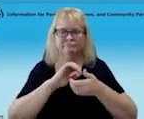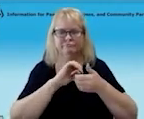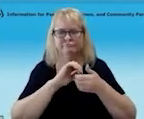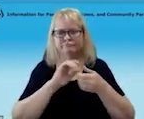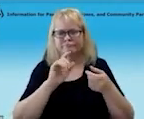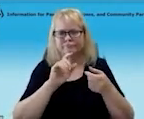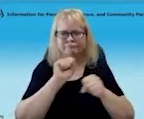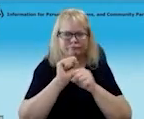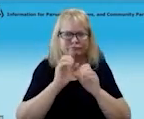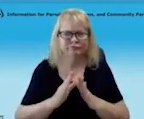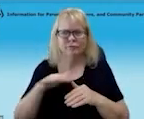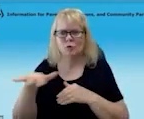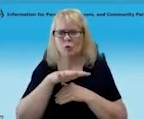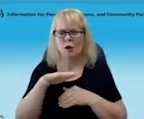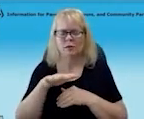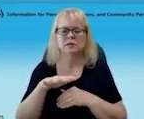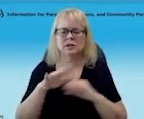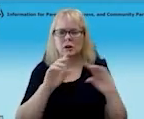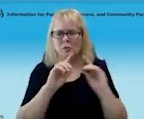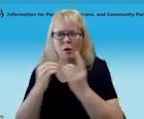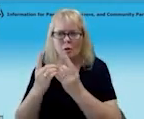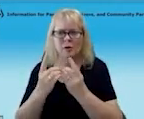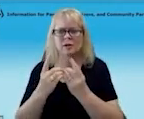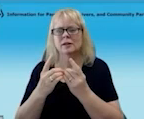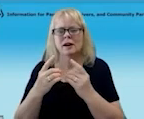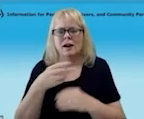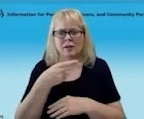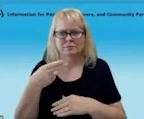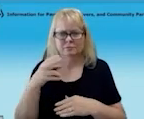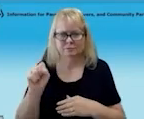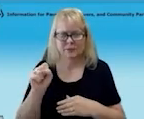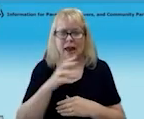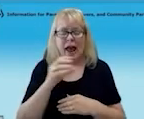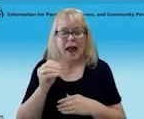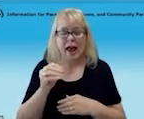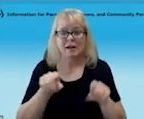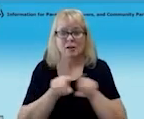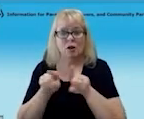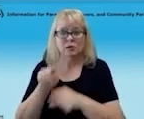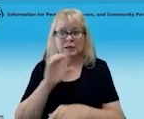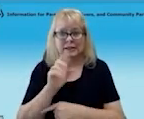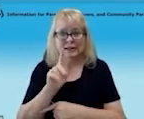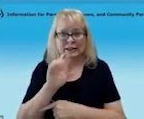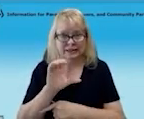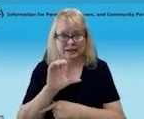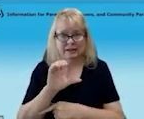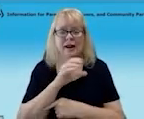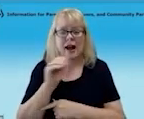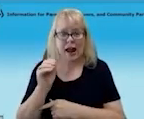Hello, everyone, and thank you for joining today's event. It is my pleasure to join colleagues